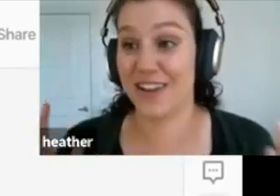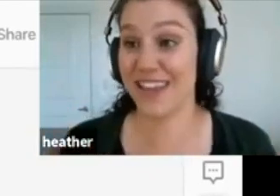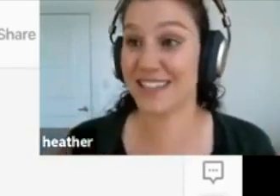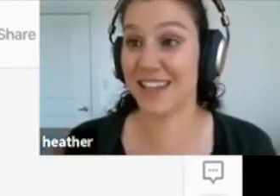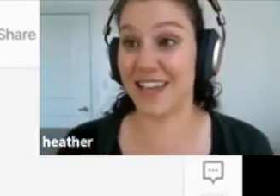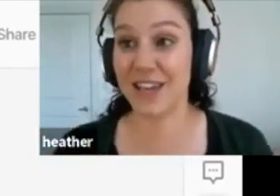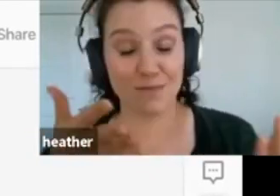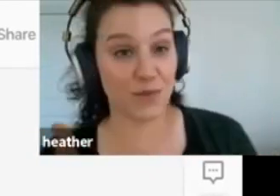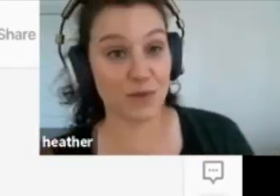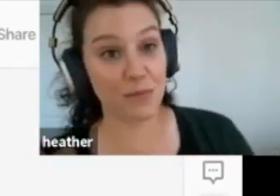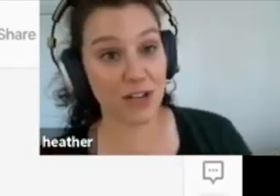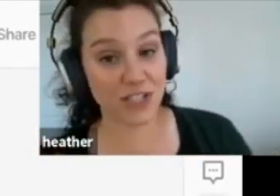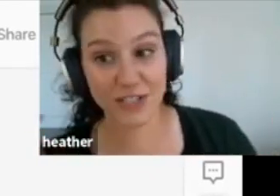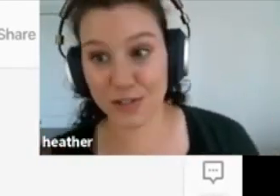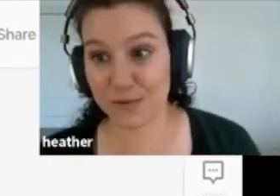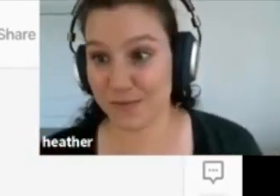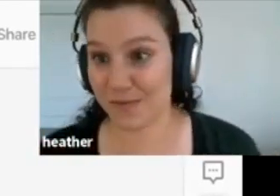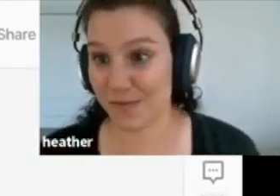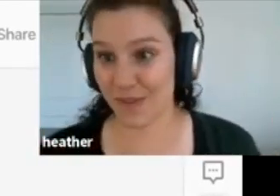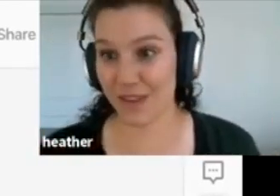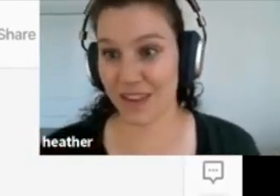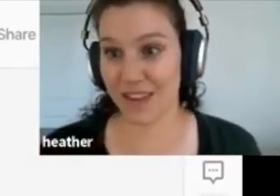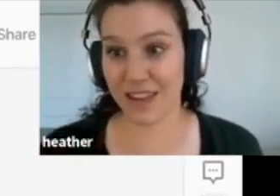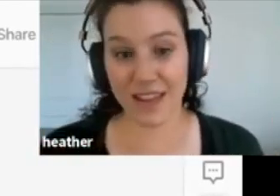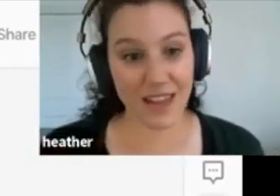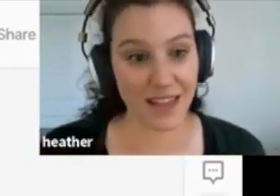together very easily using project search.